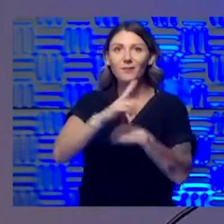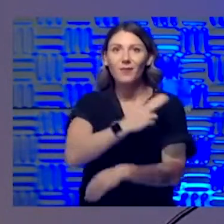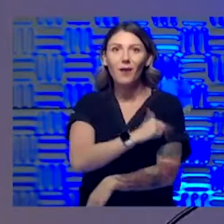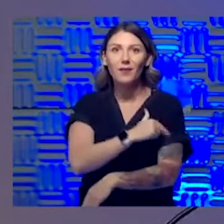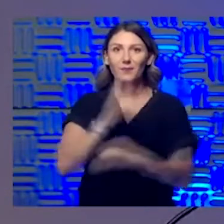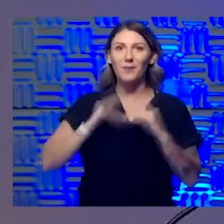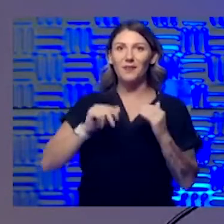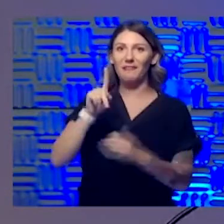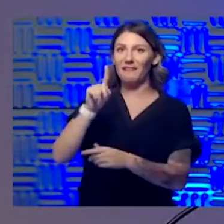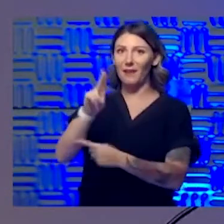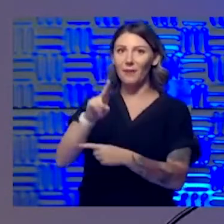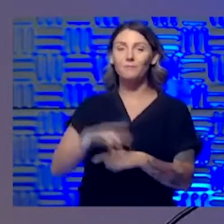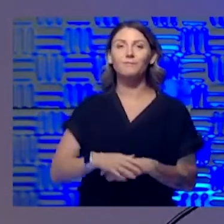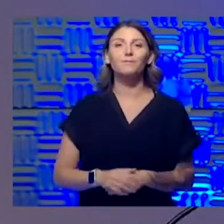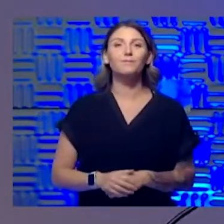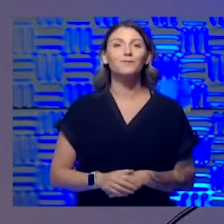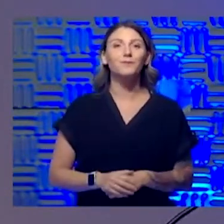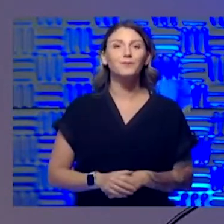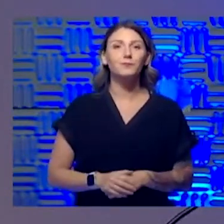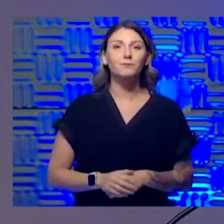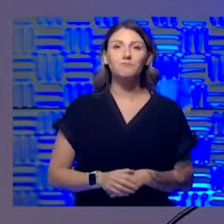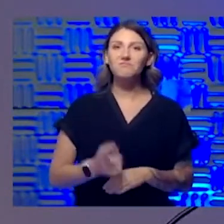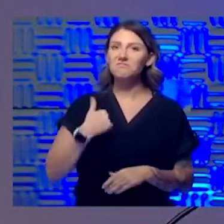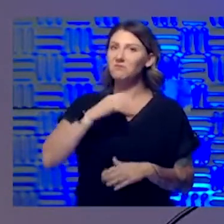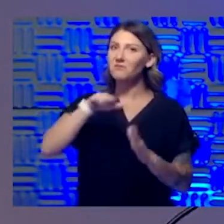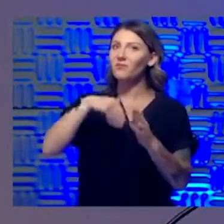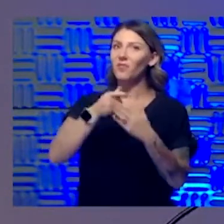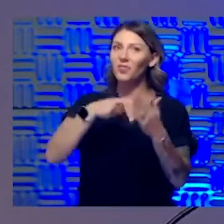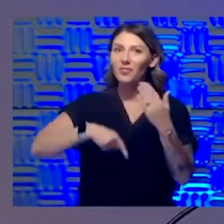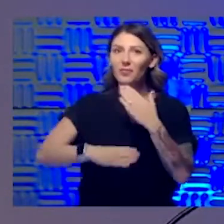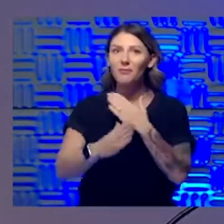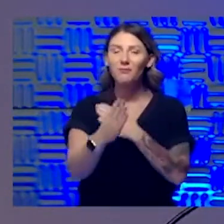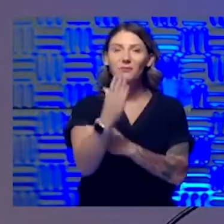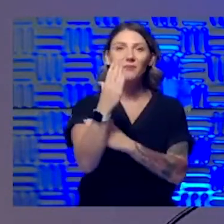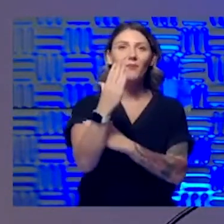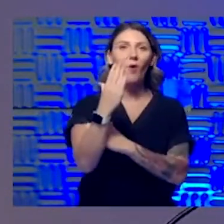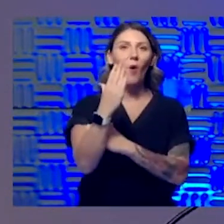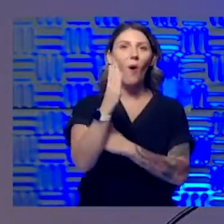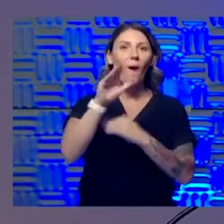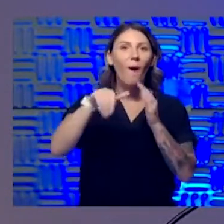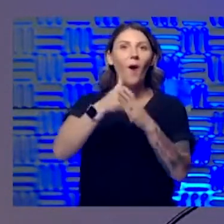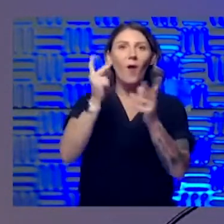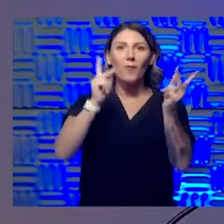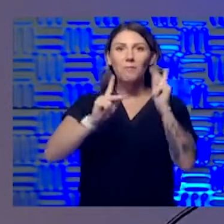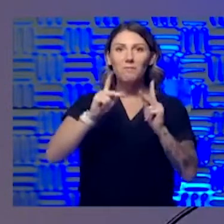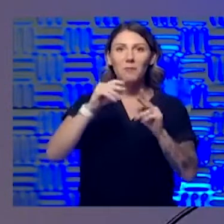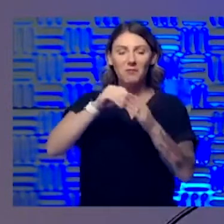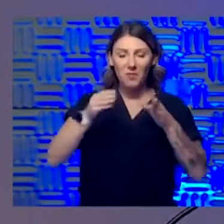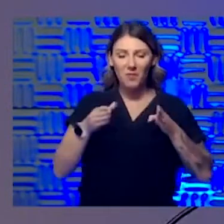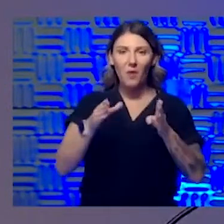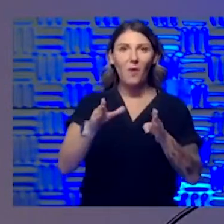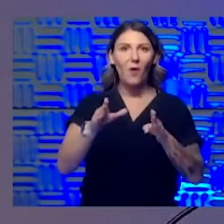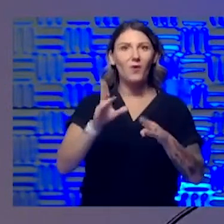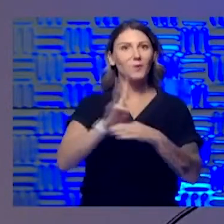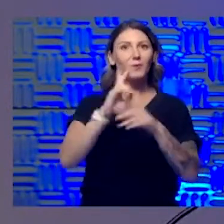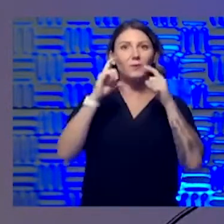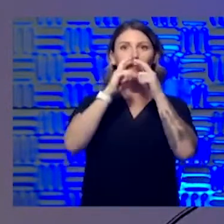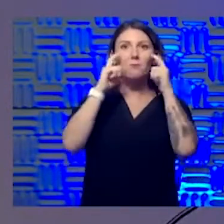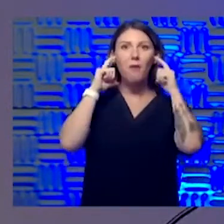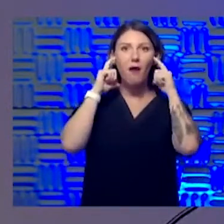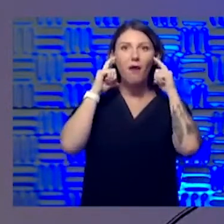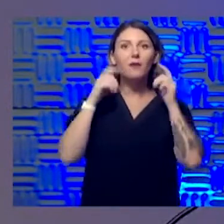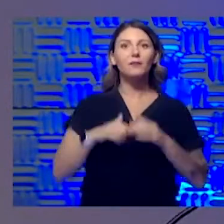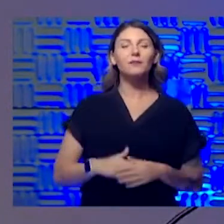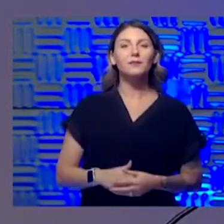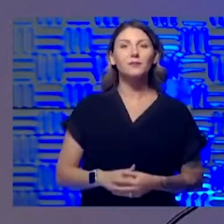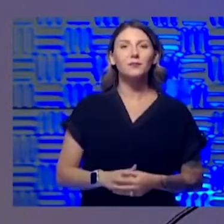place. And you know, came in this morning, every single person I saw in the halls wearing a mask. We've instituted a